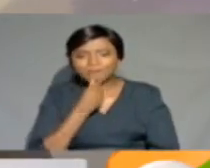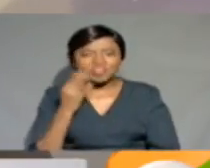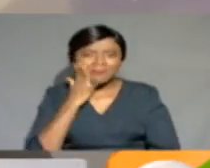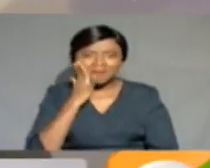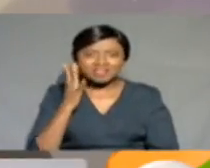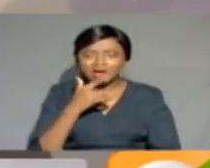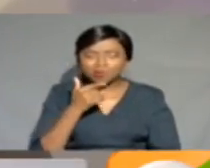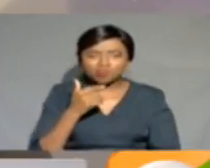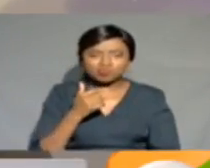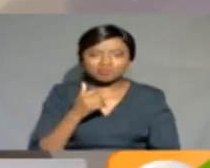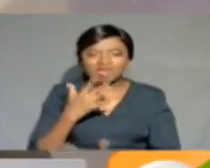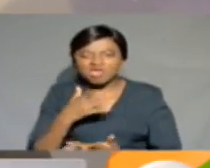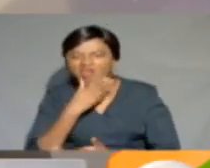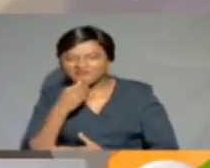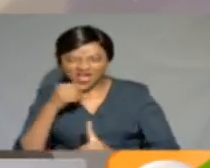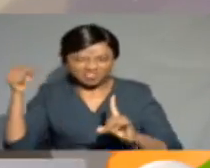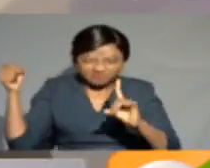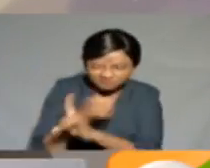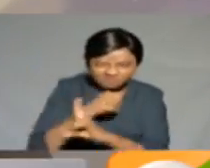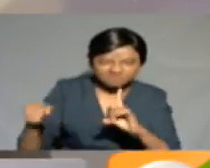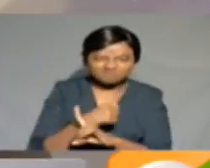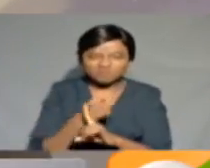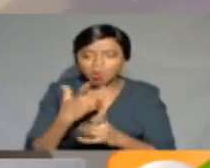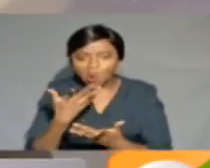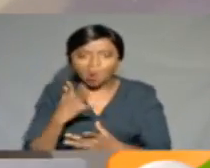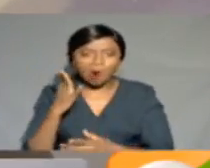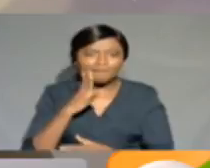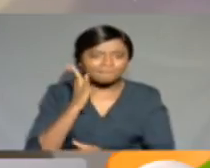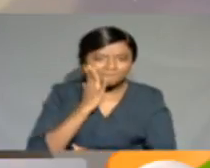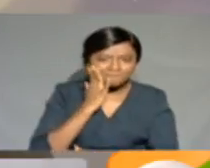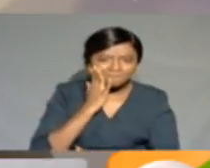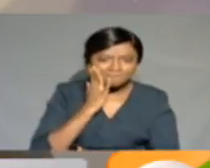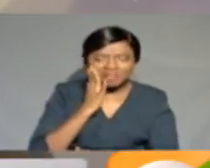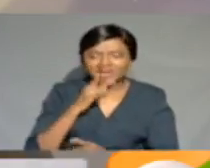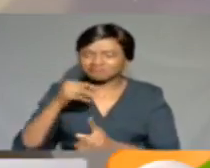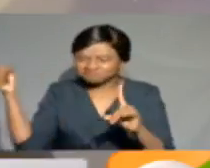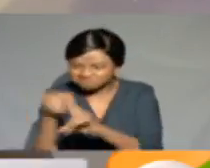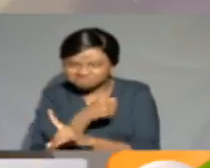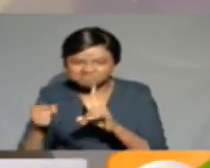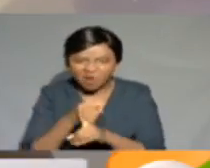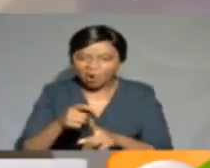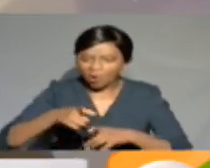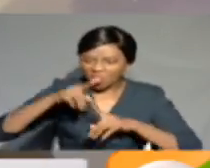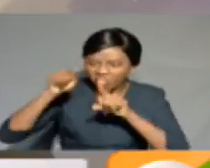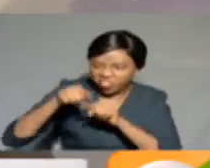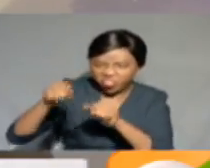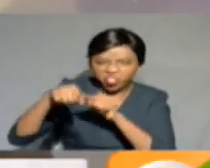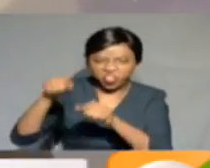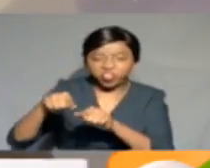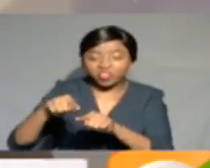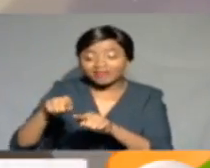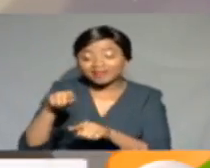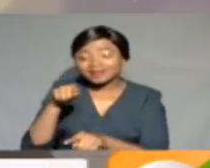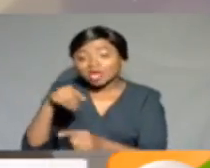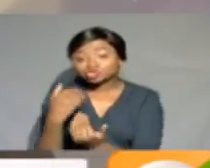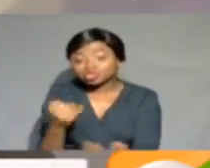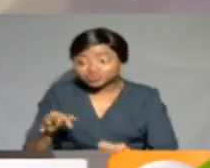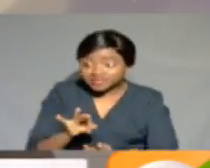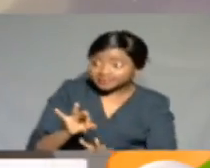where domestic violence is meted on one of the parents, that can contribute to